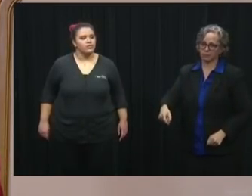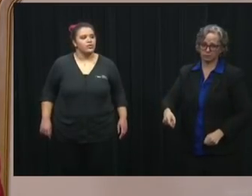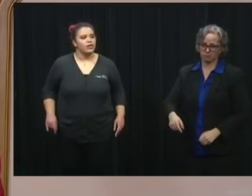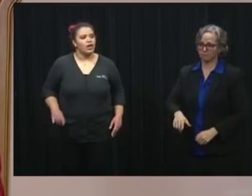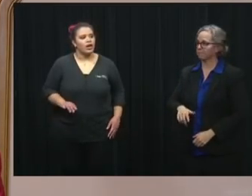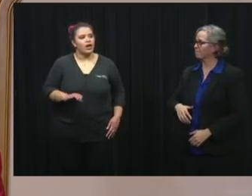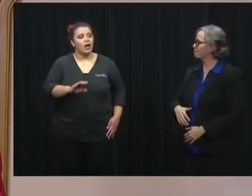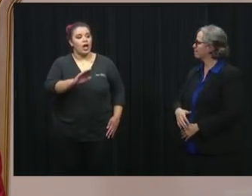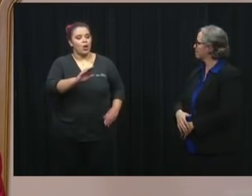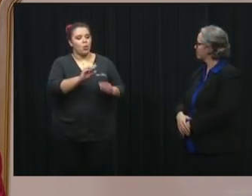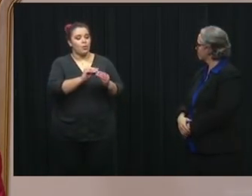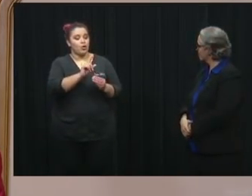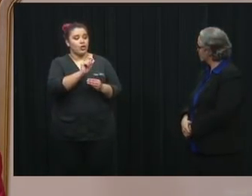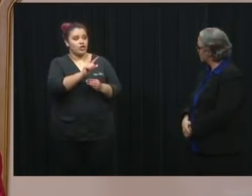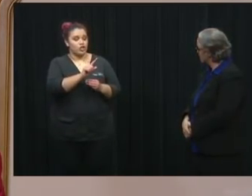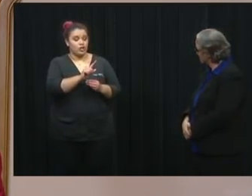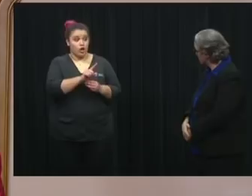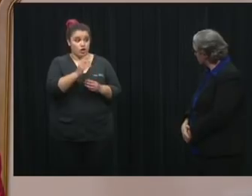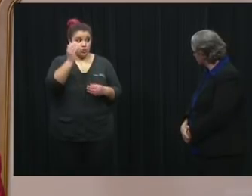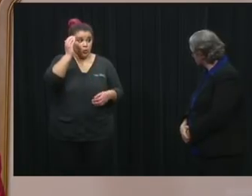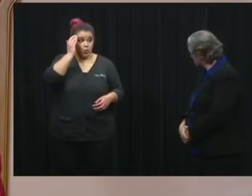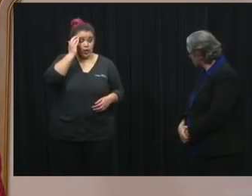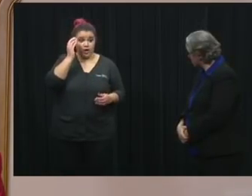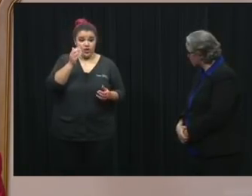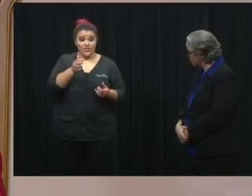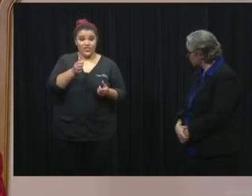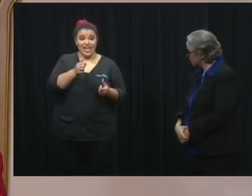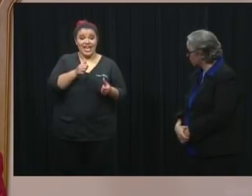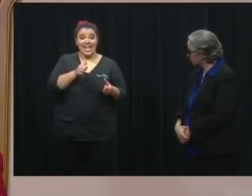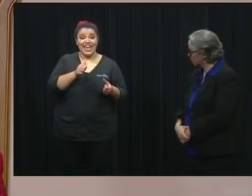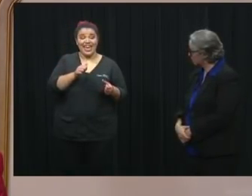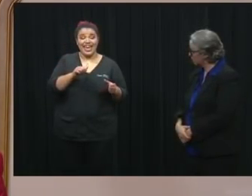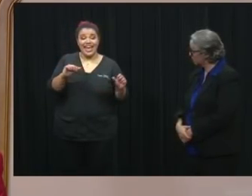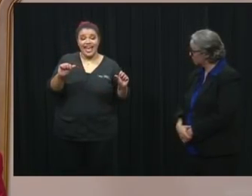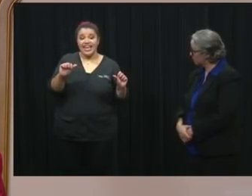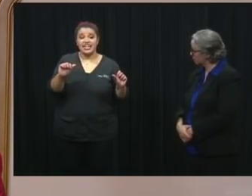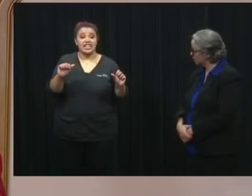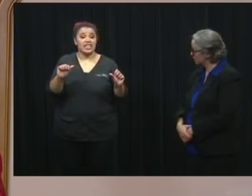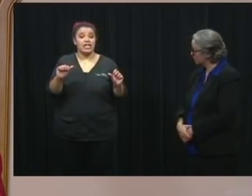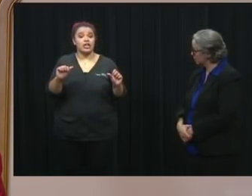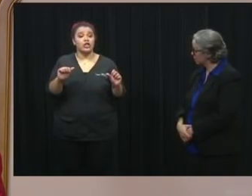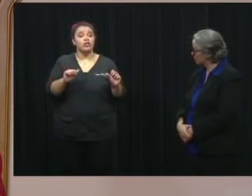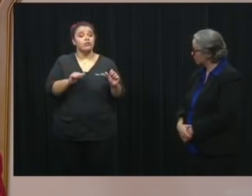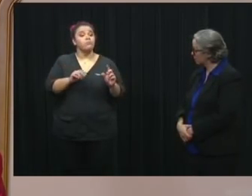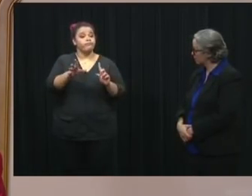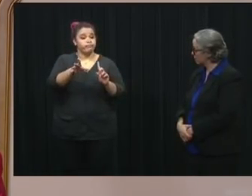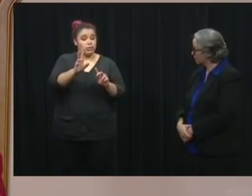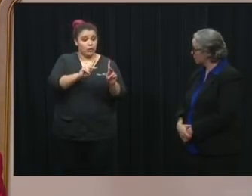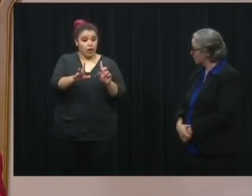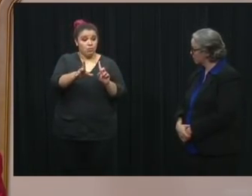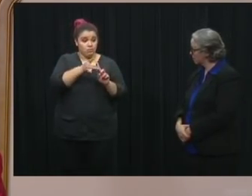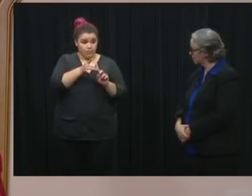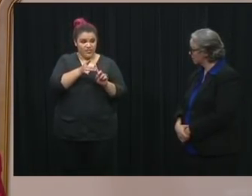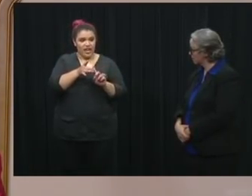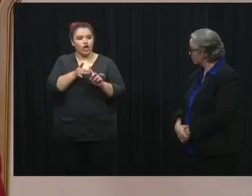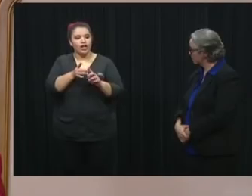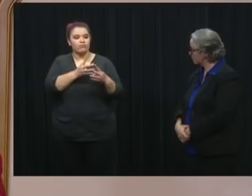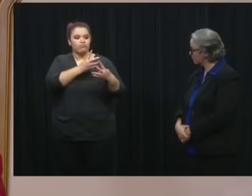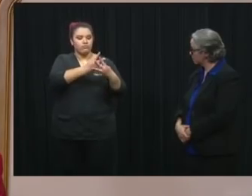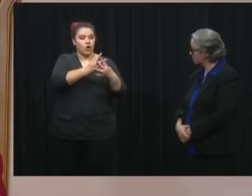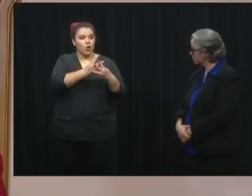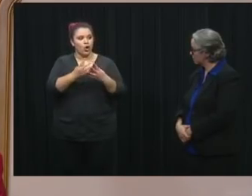of any confirmed or suspected cases in adult or juvenile prisons? I am not,